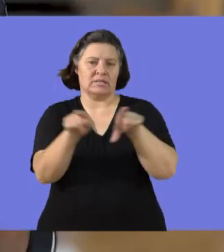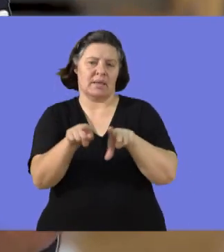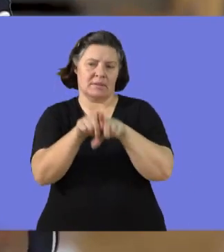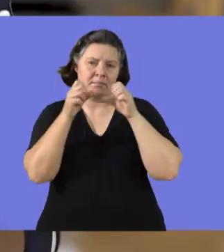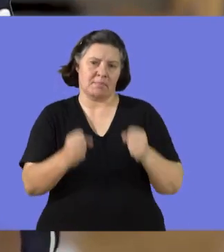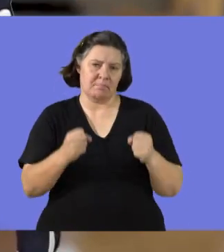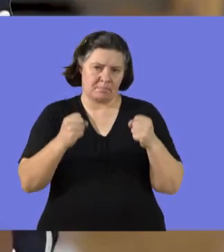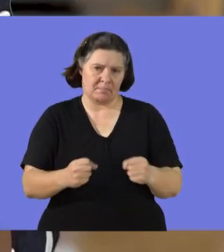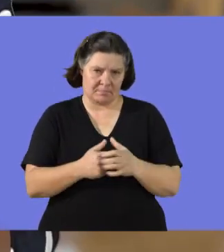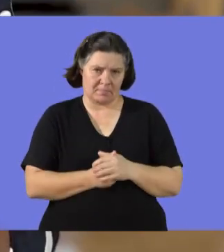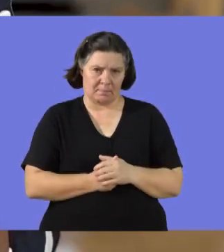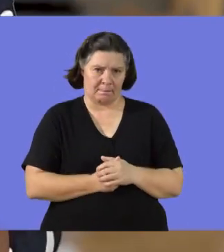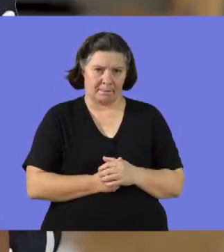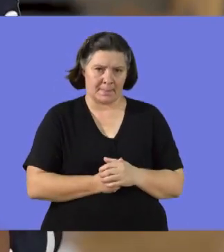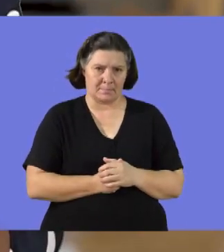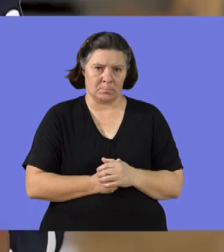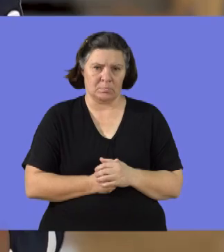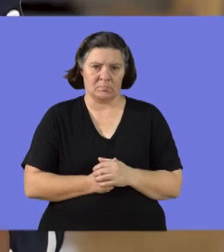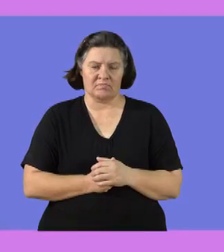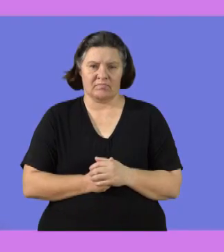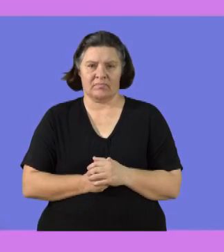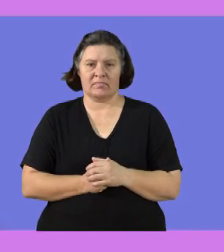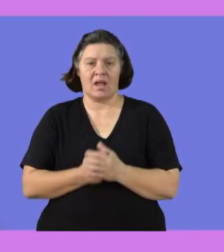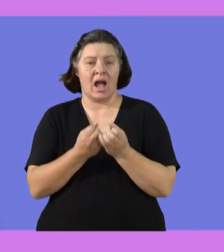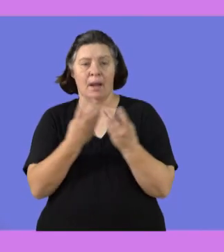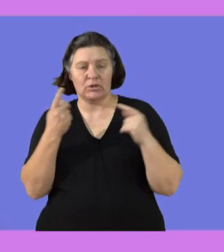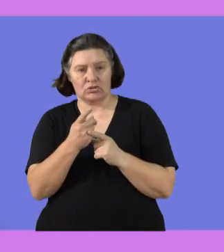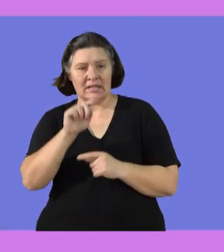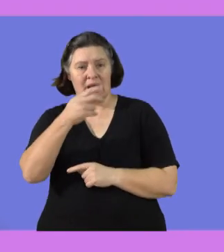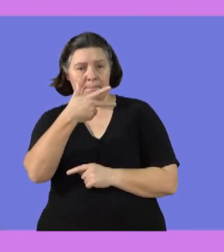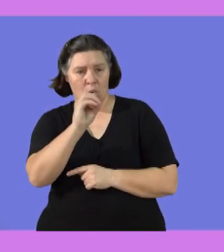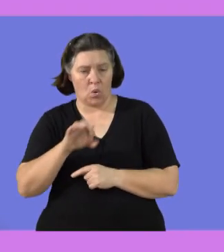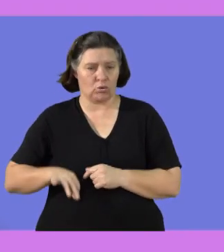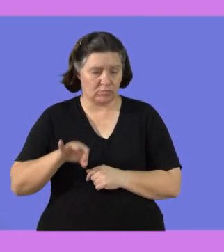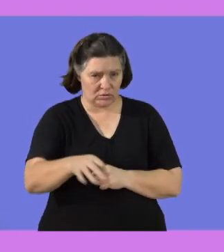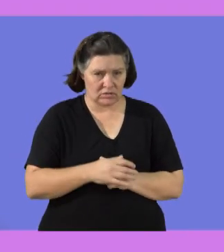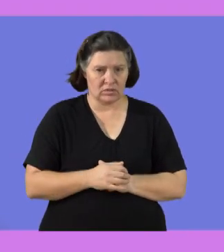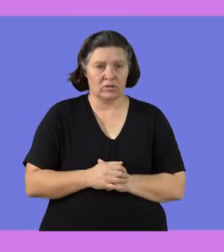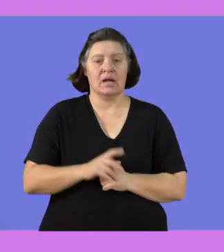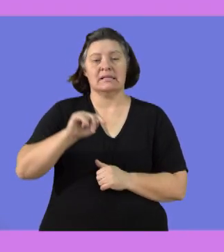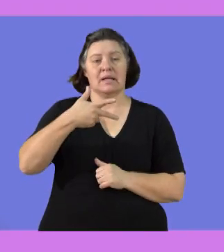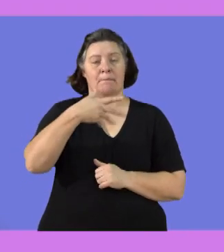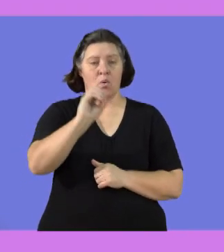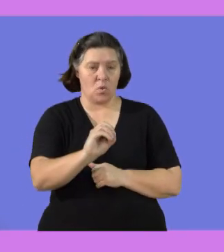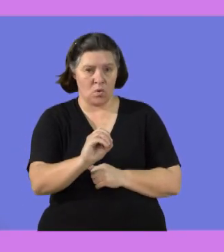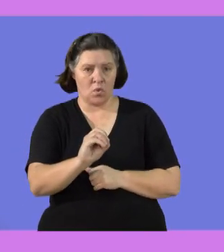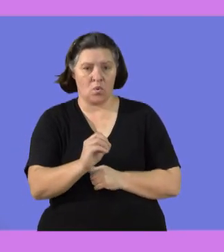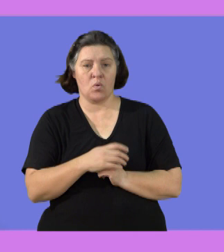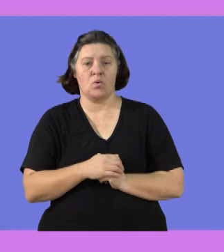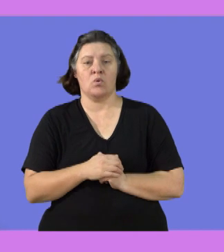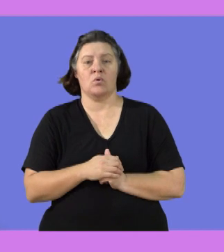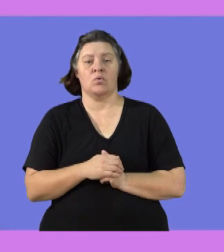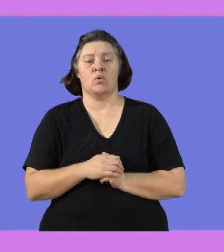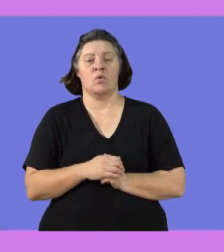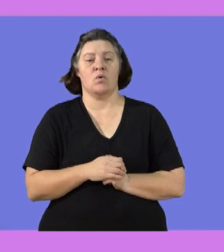together. Still use the same method. How much will Thabo contribute? Then Thabo, we will say for Thabo,